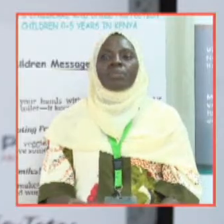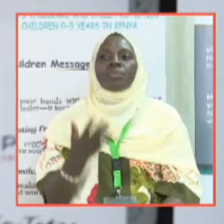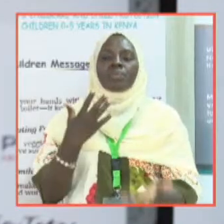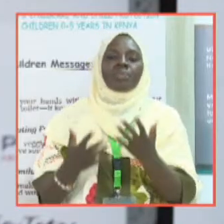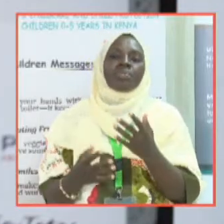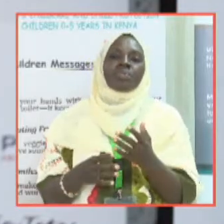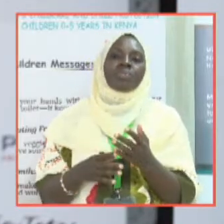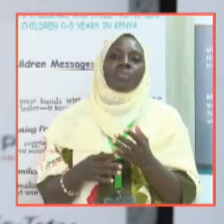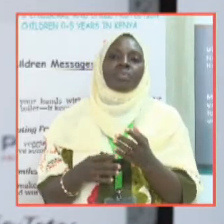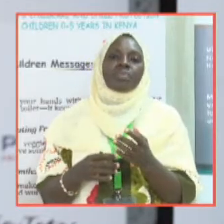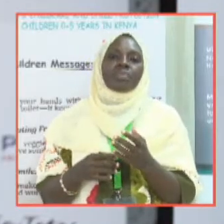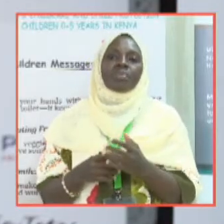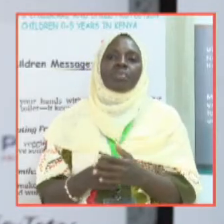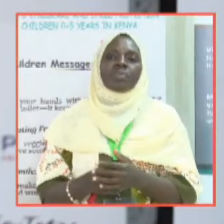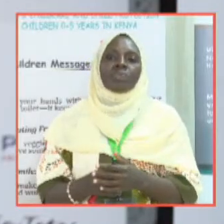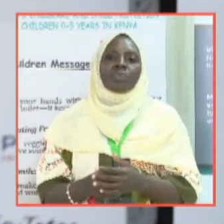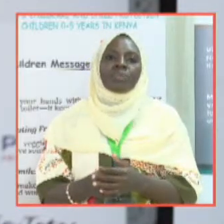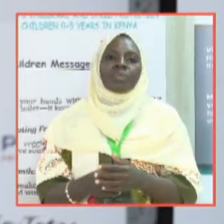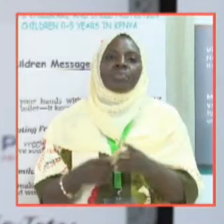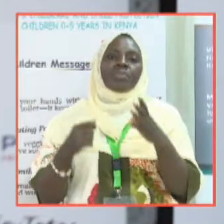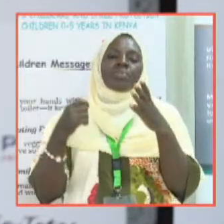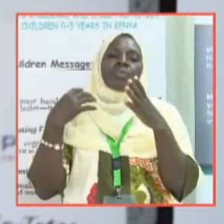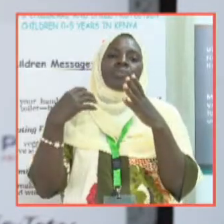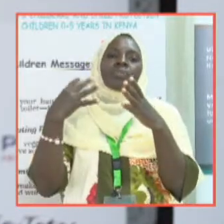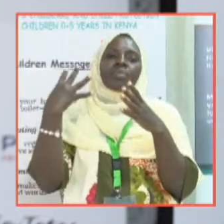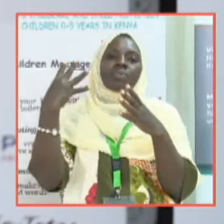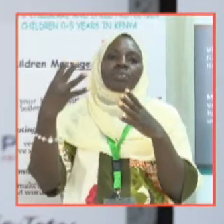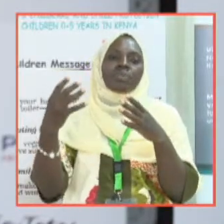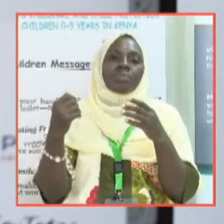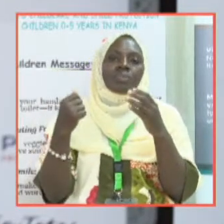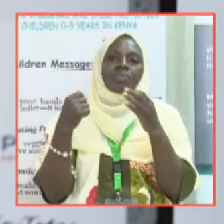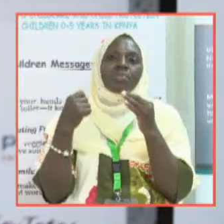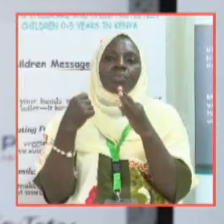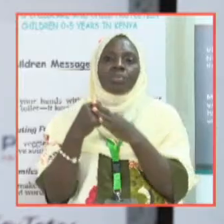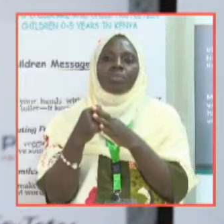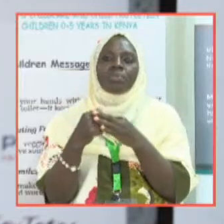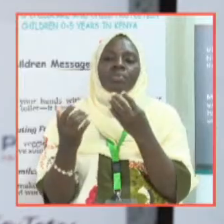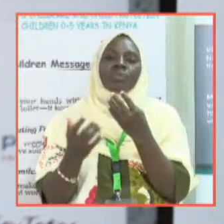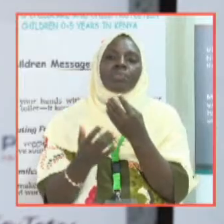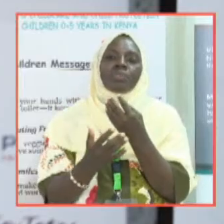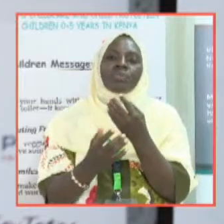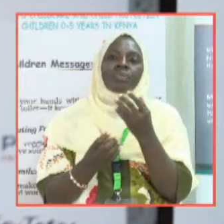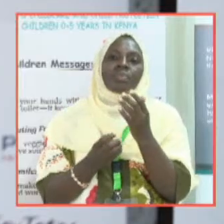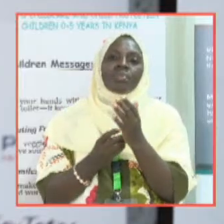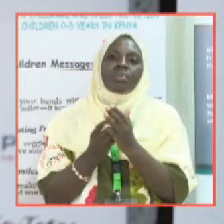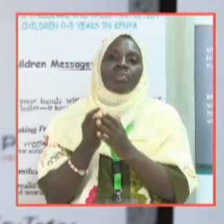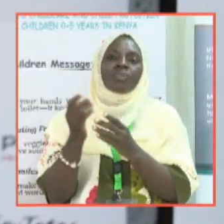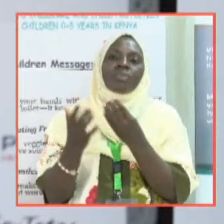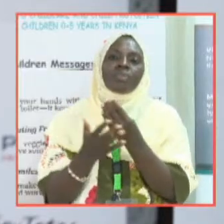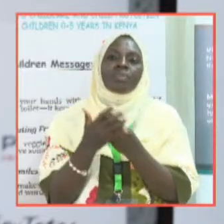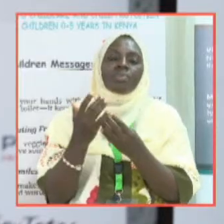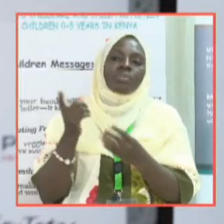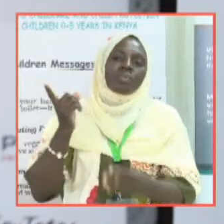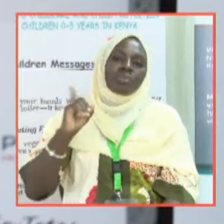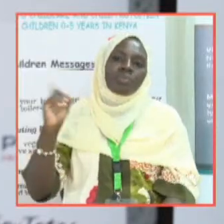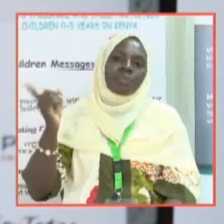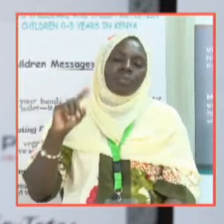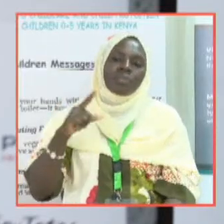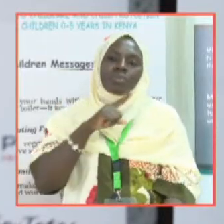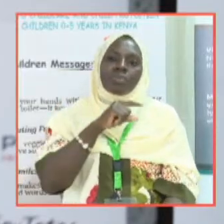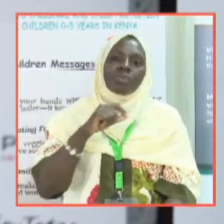the 48 subcomponents of nurturing care, we noted that Nairobi County and Siaya